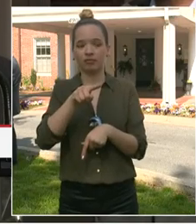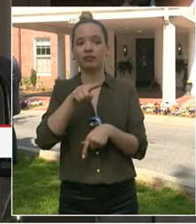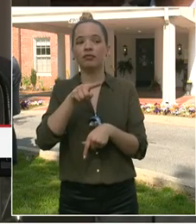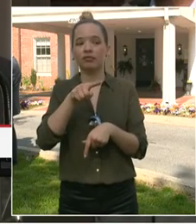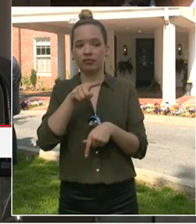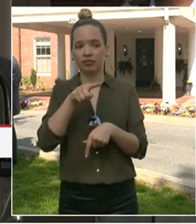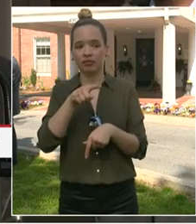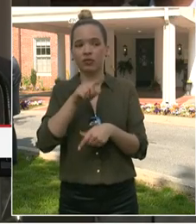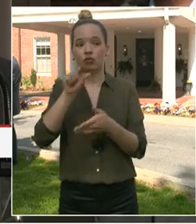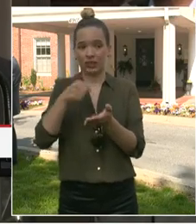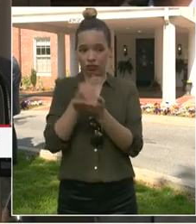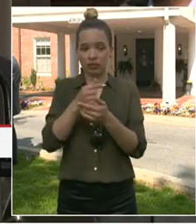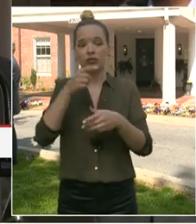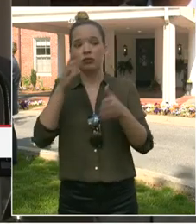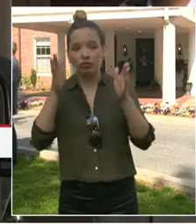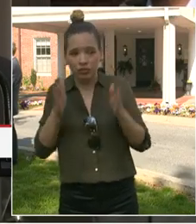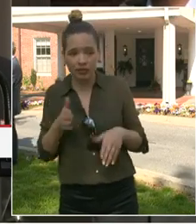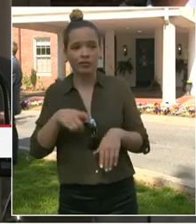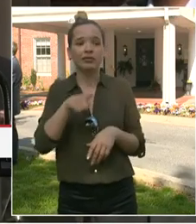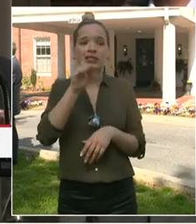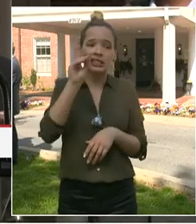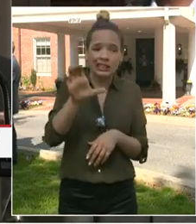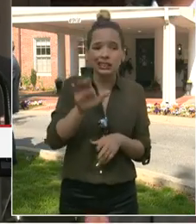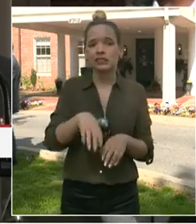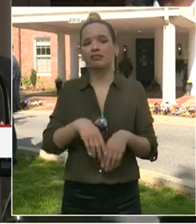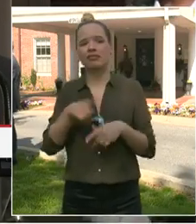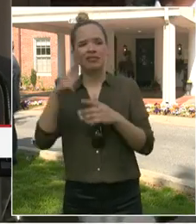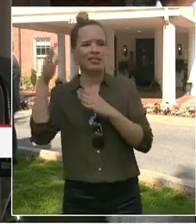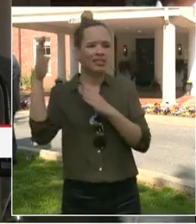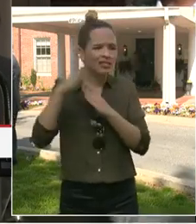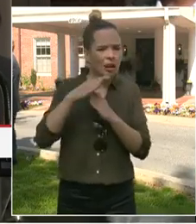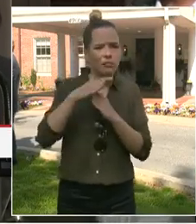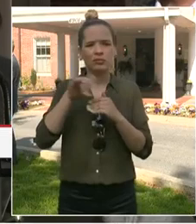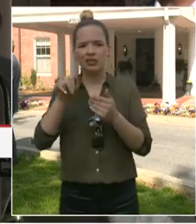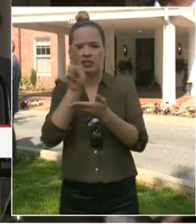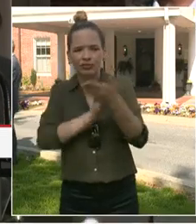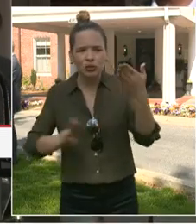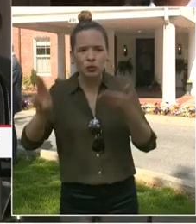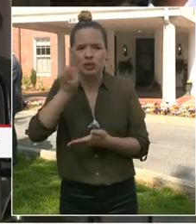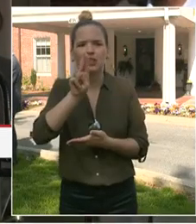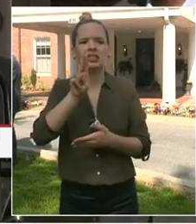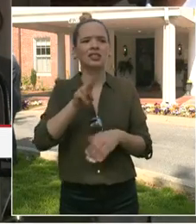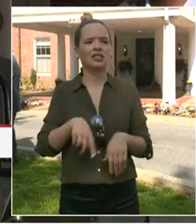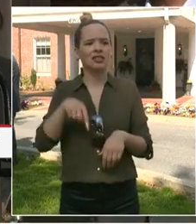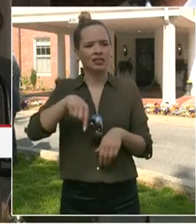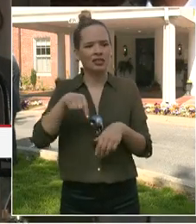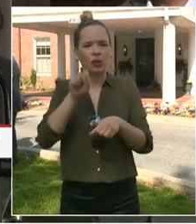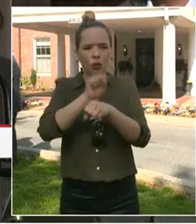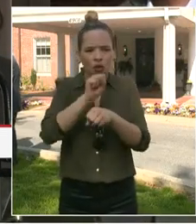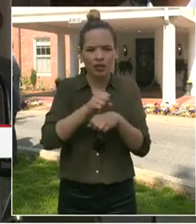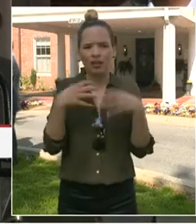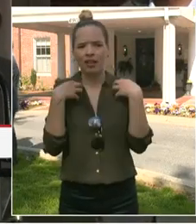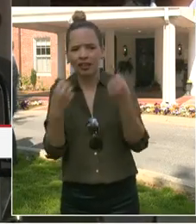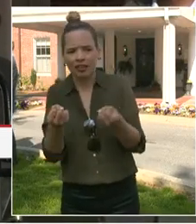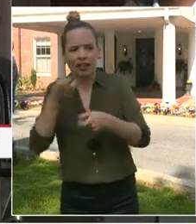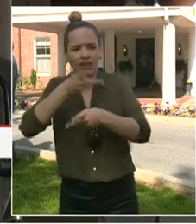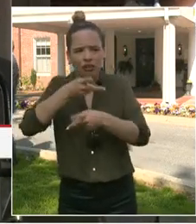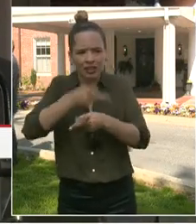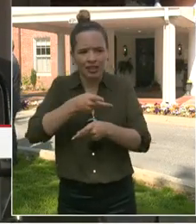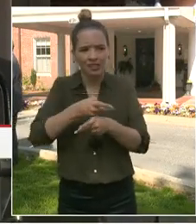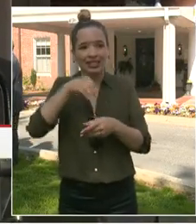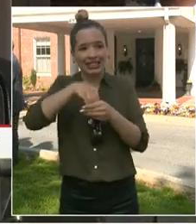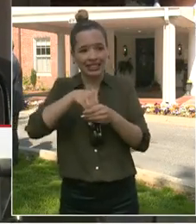district's world-class schools, colleges, and universities to work in healthcare in DC after